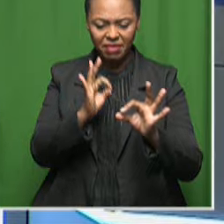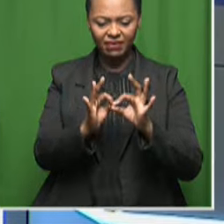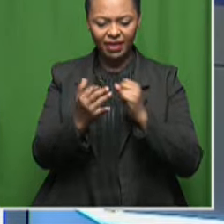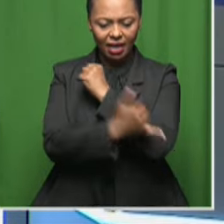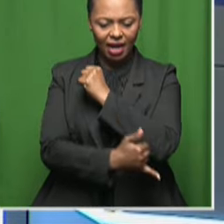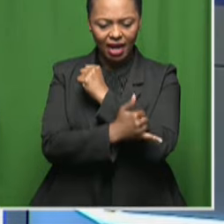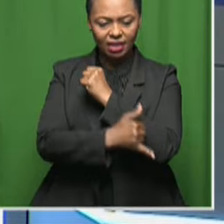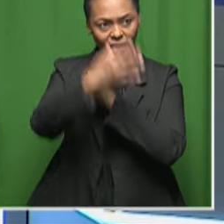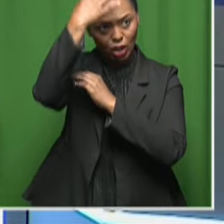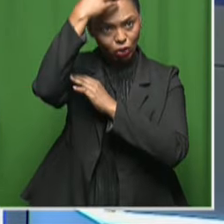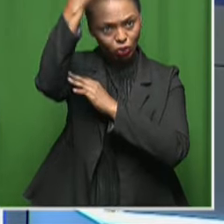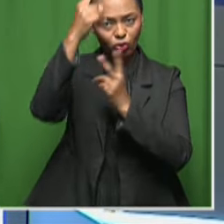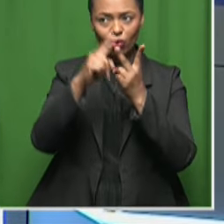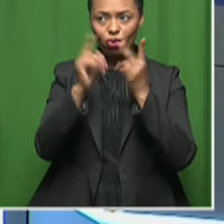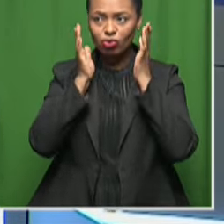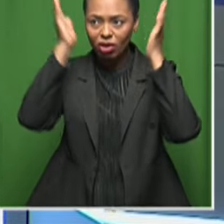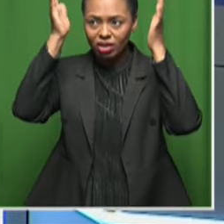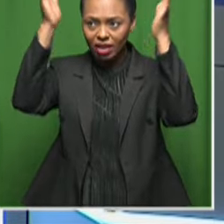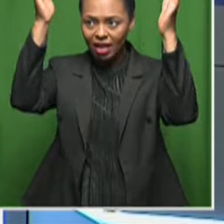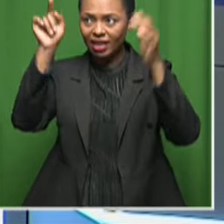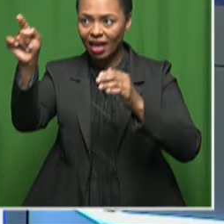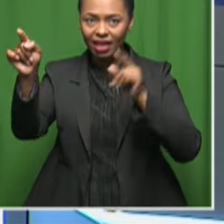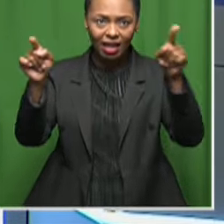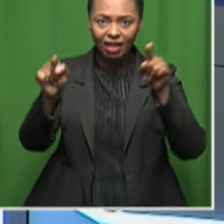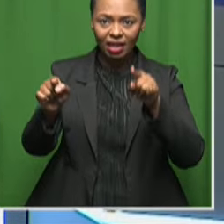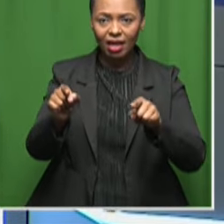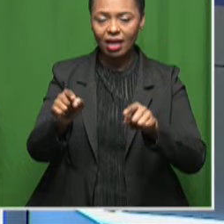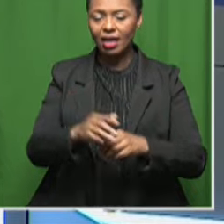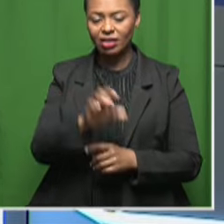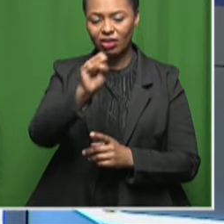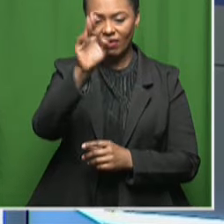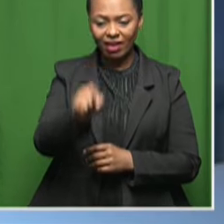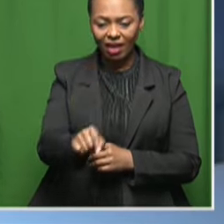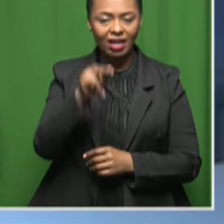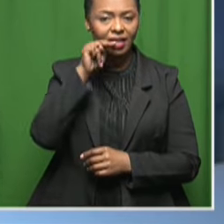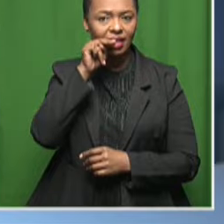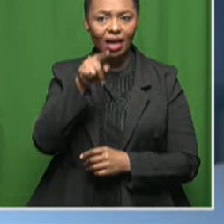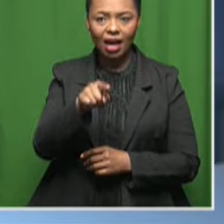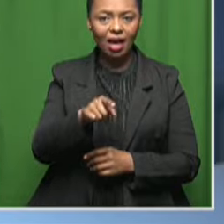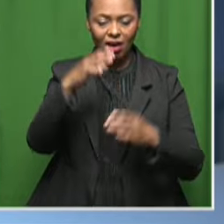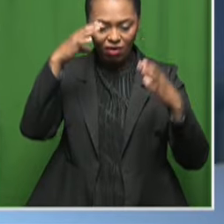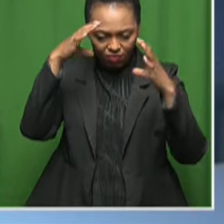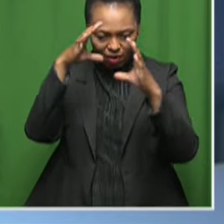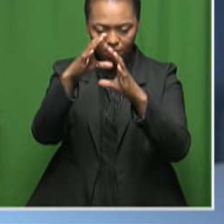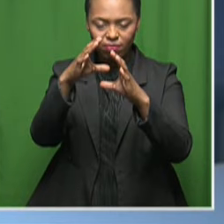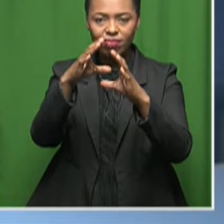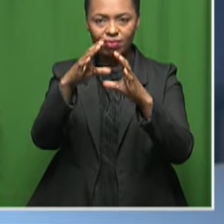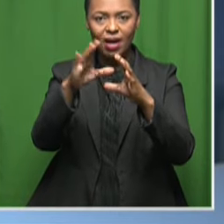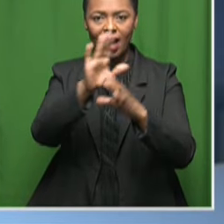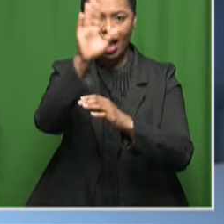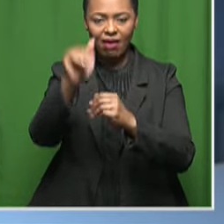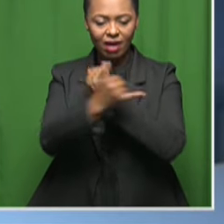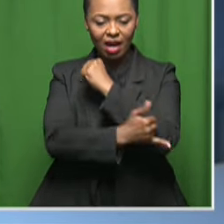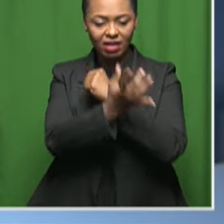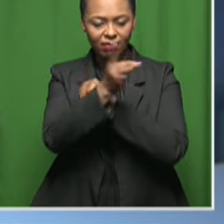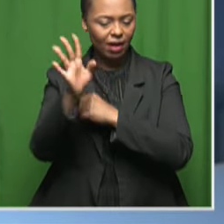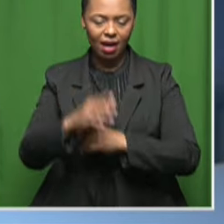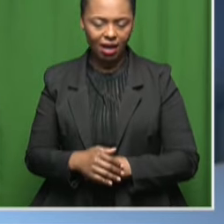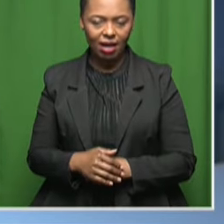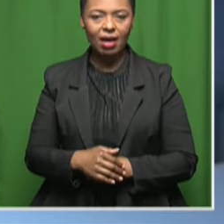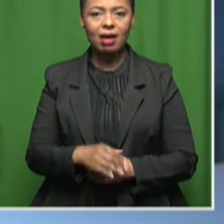country-specific, Lesotho there, Swaziland there, and South Africa there, Nigeria there. We've got to think continentally,